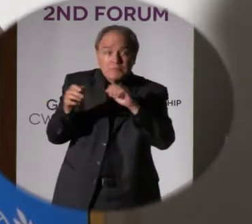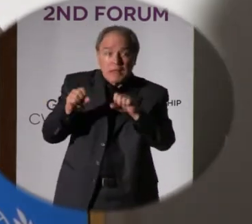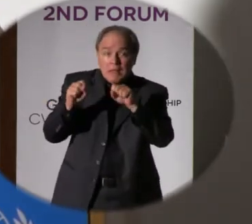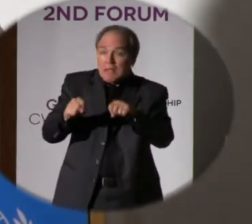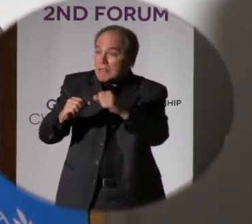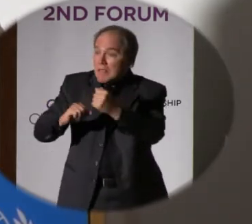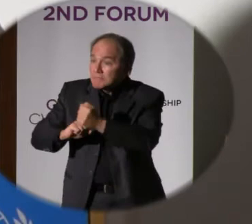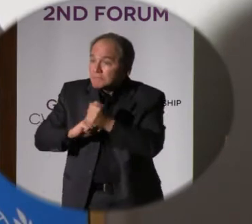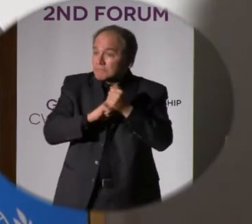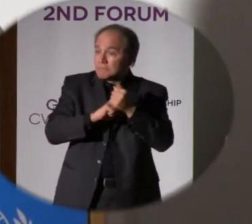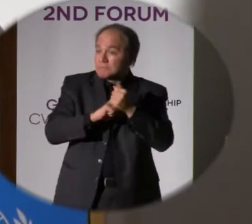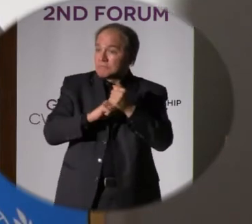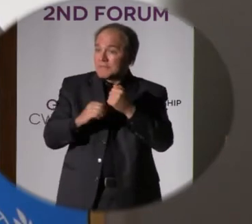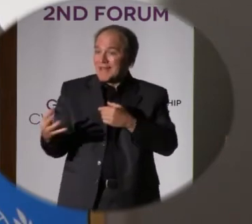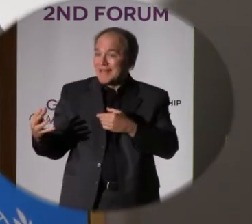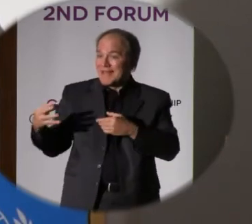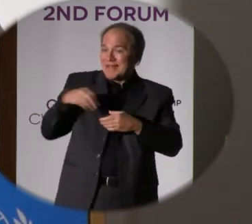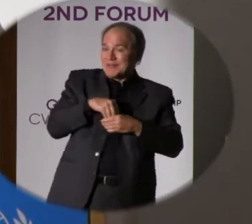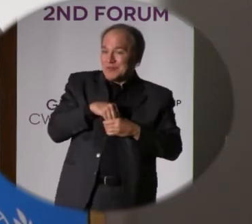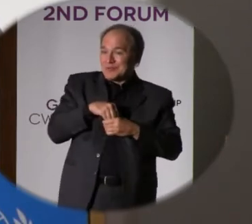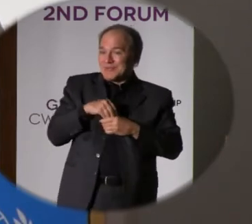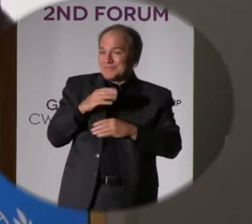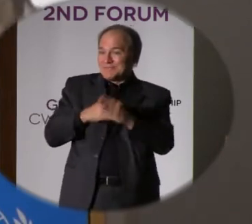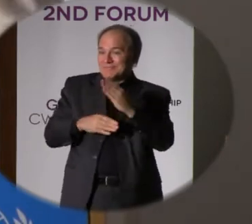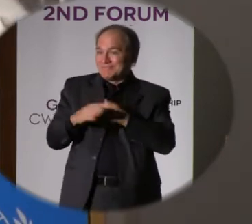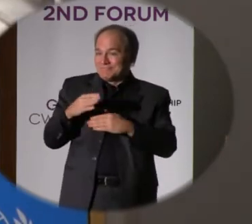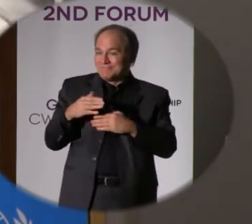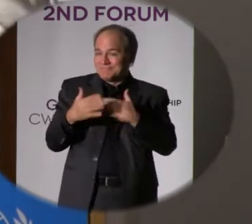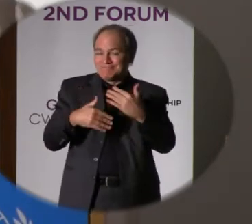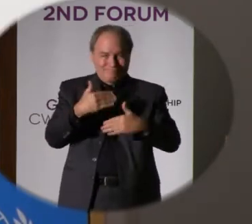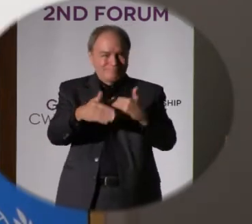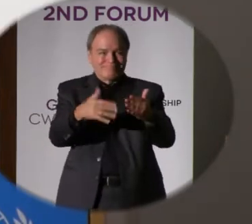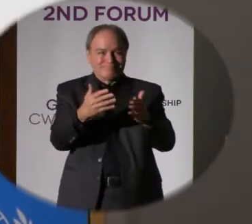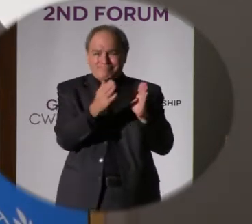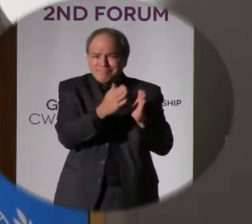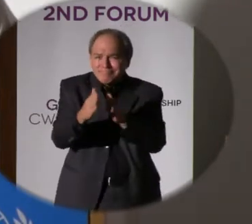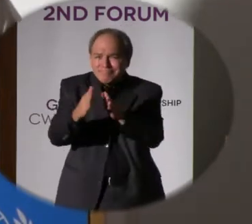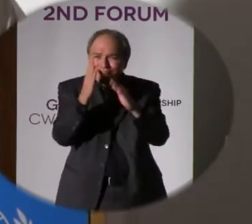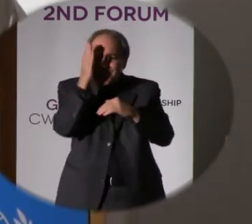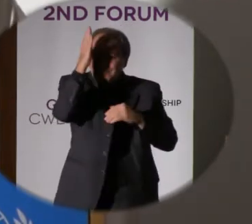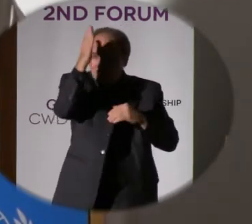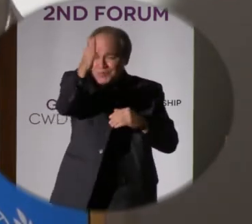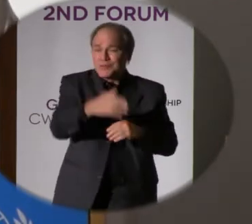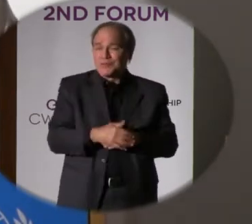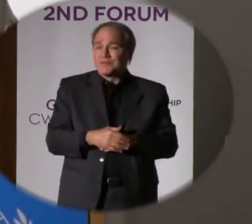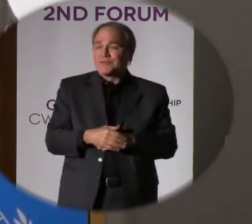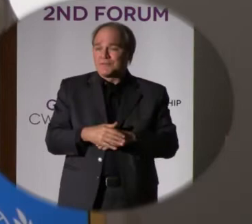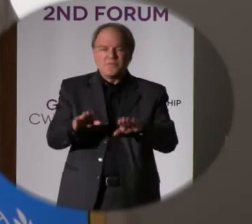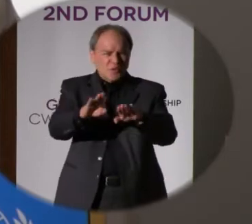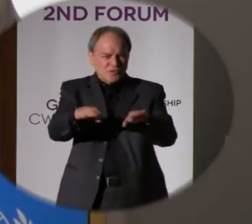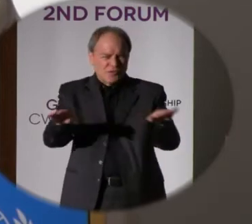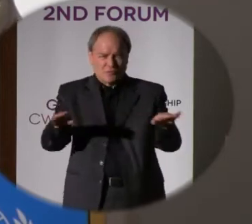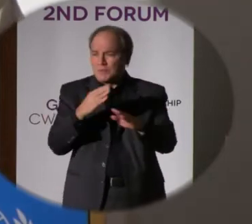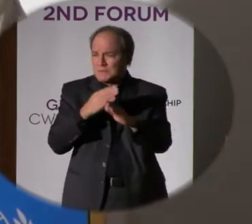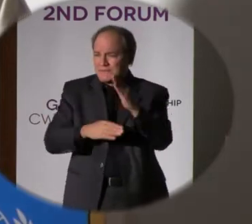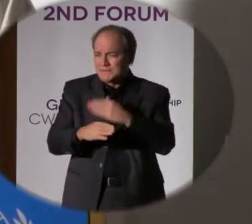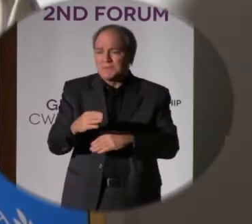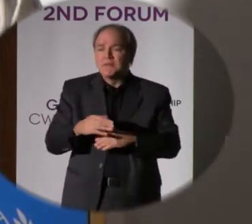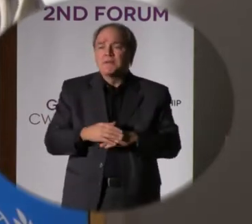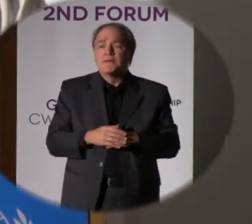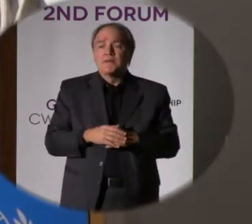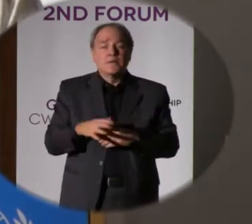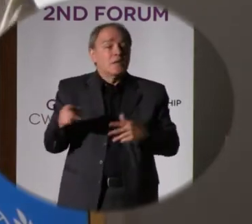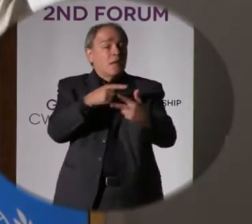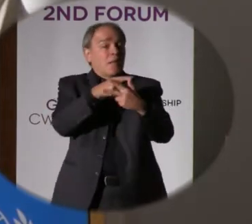inclusive development agenda for children and adults with disabilities. And the three areas, and you're going to hear these three areas mentioned